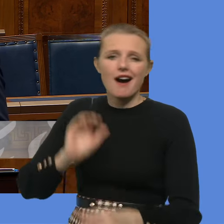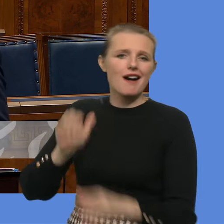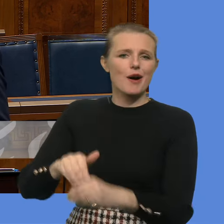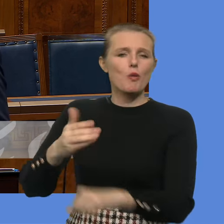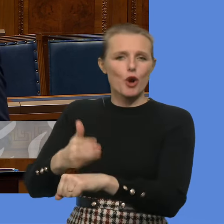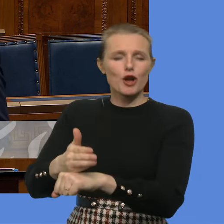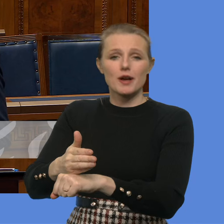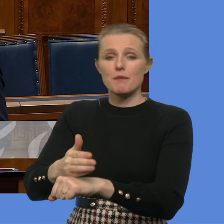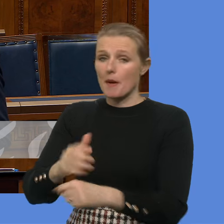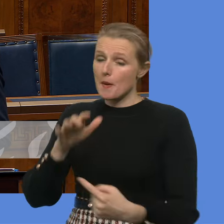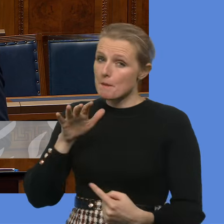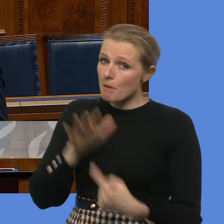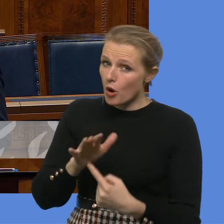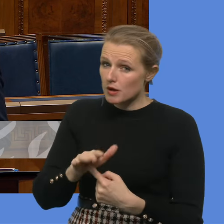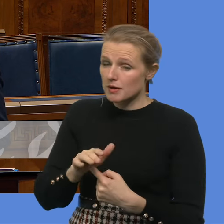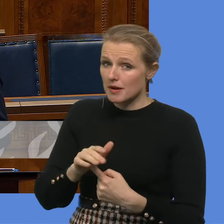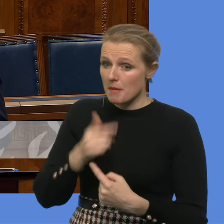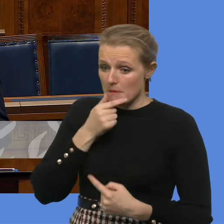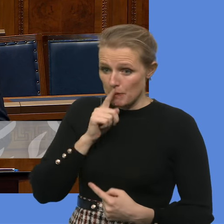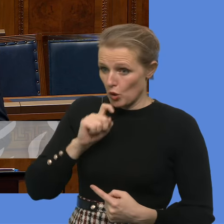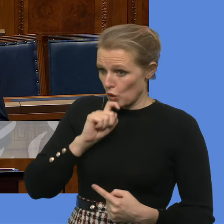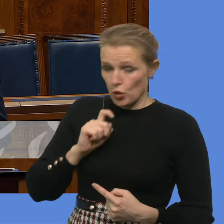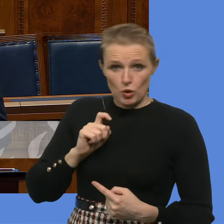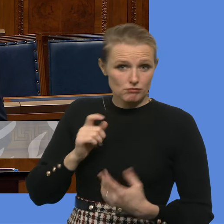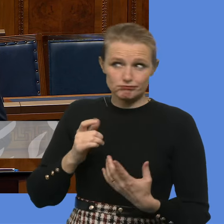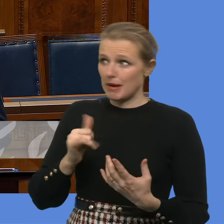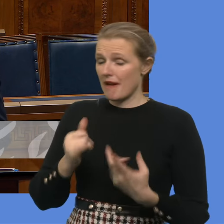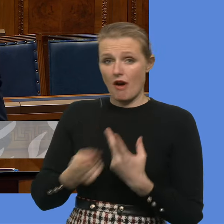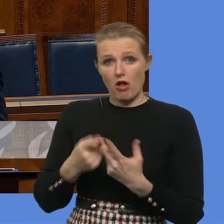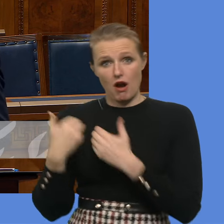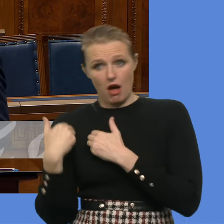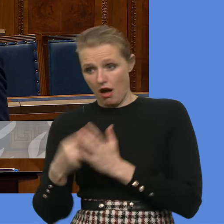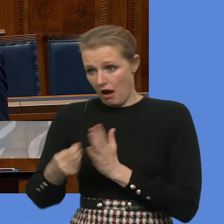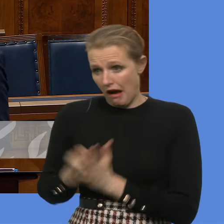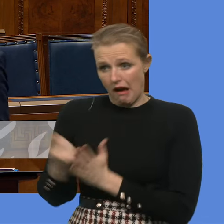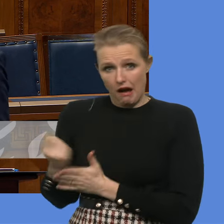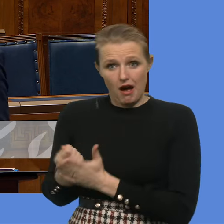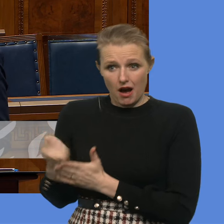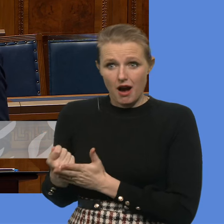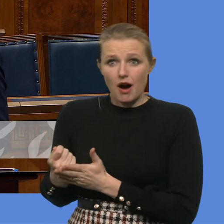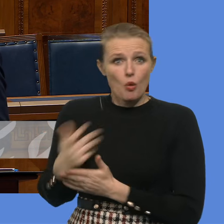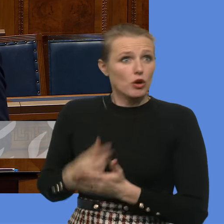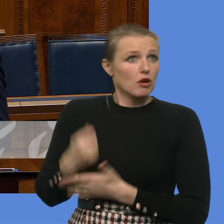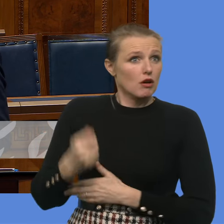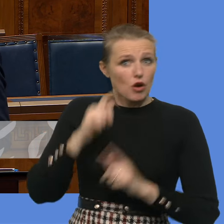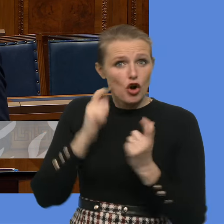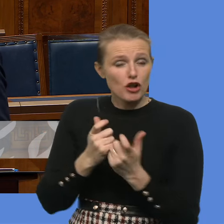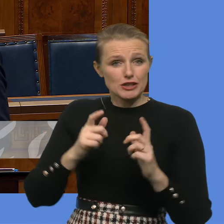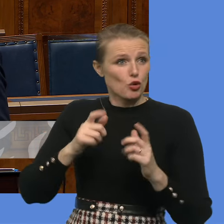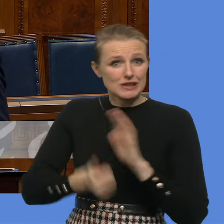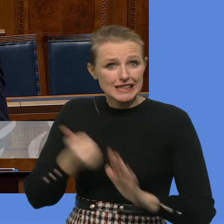for people who are trying to access, on their own terms, many with other responsibilities in their lives, to access skills, education and an